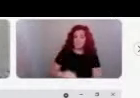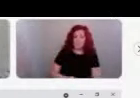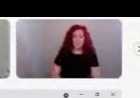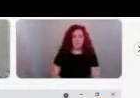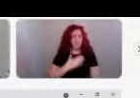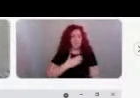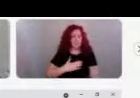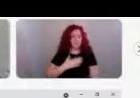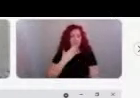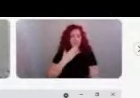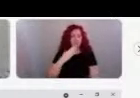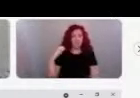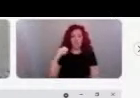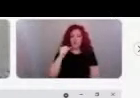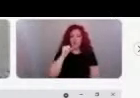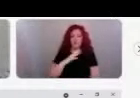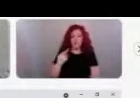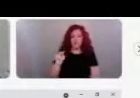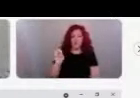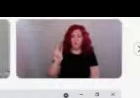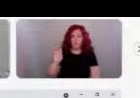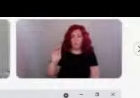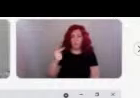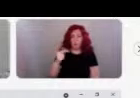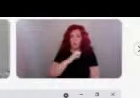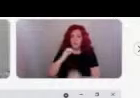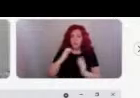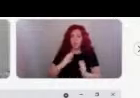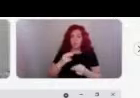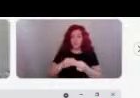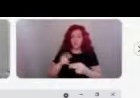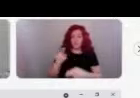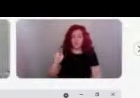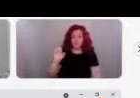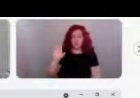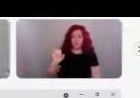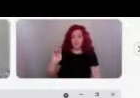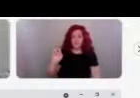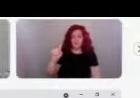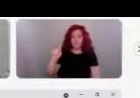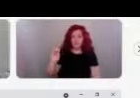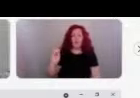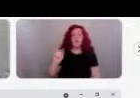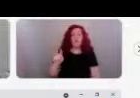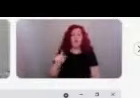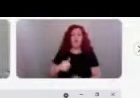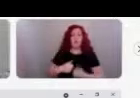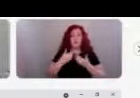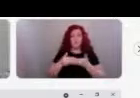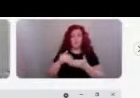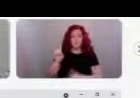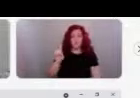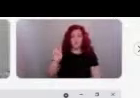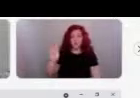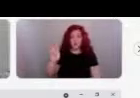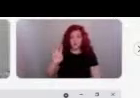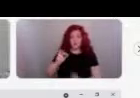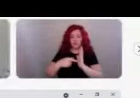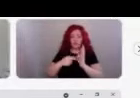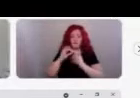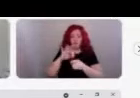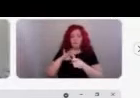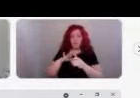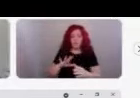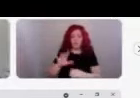you chairwoman new bergen commissioners my name is nancy bartow and i live near desert ridge and represent the voters of district 15 in the northern part of